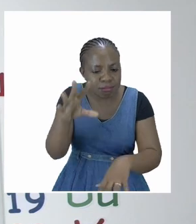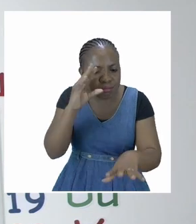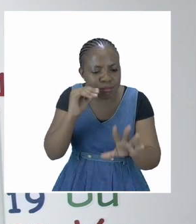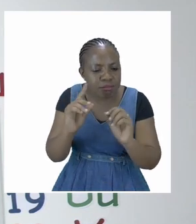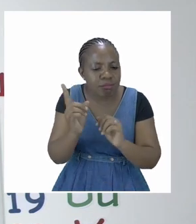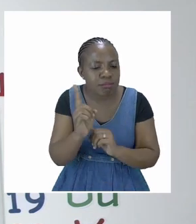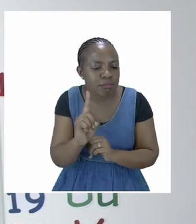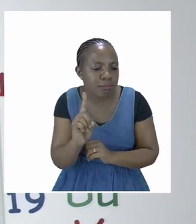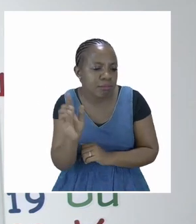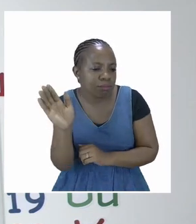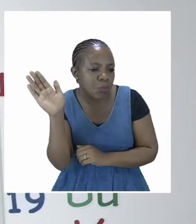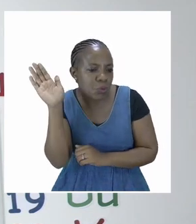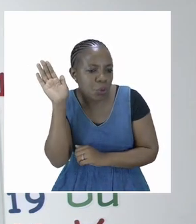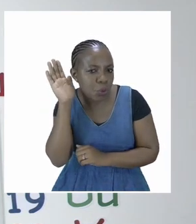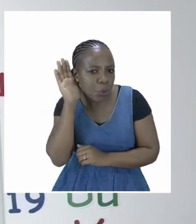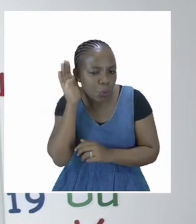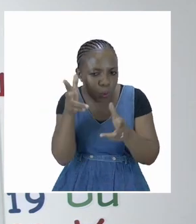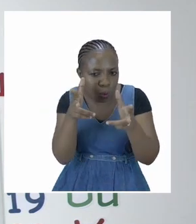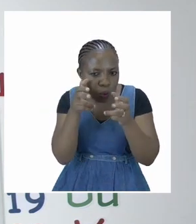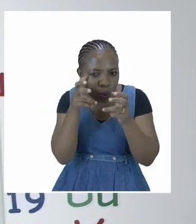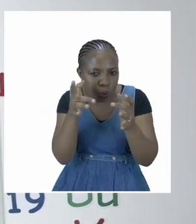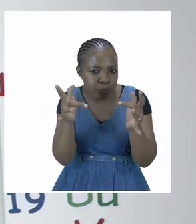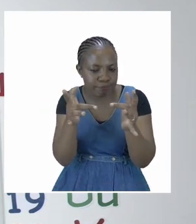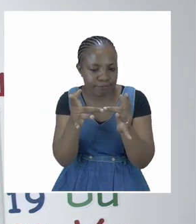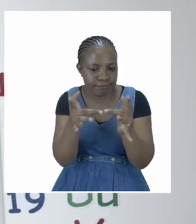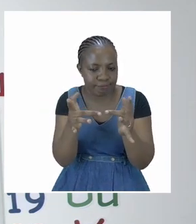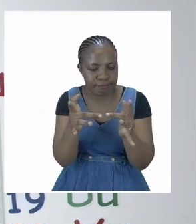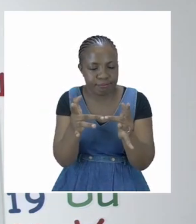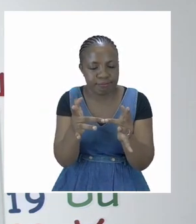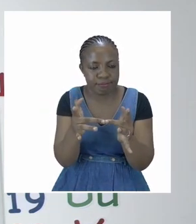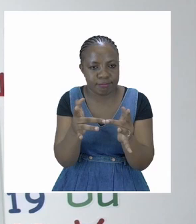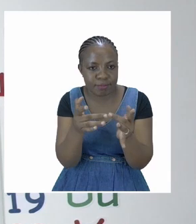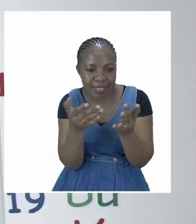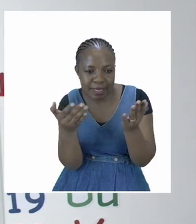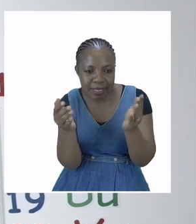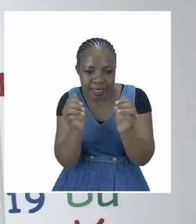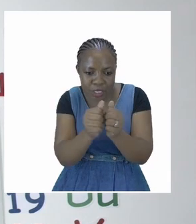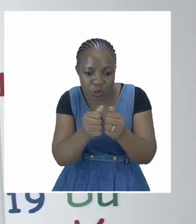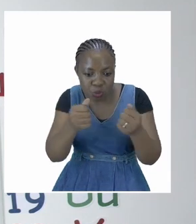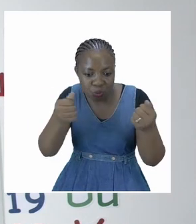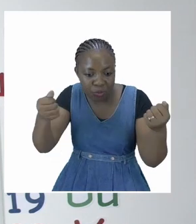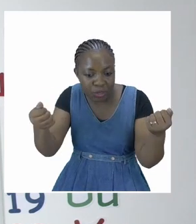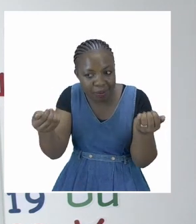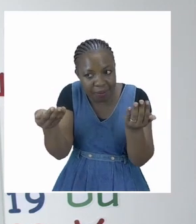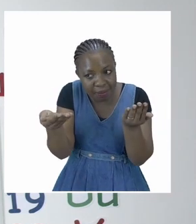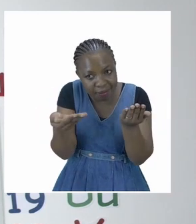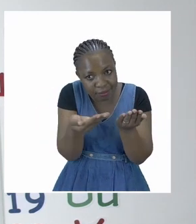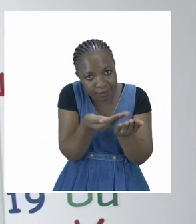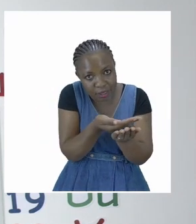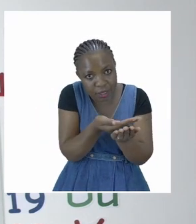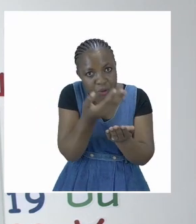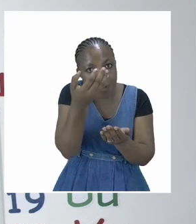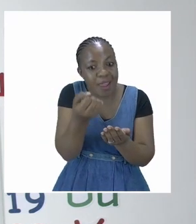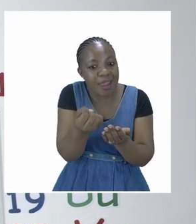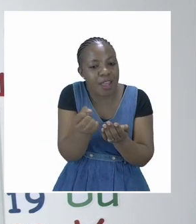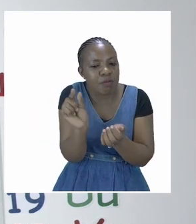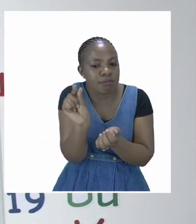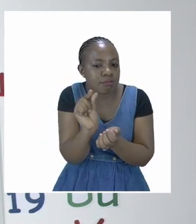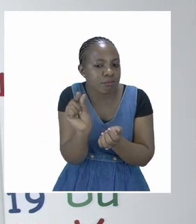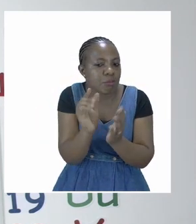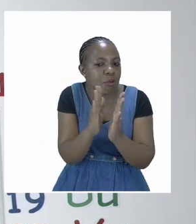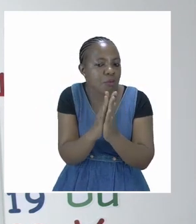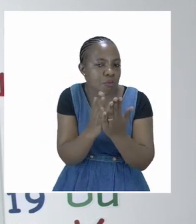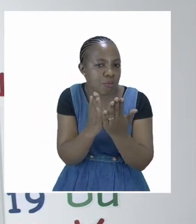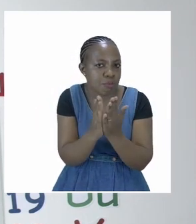or watching online. Inside the newspapers, there is an insert of the lesson